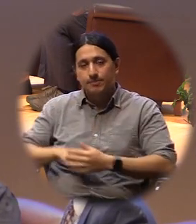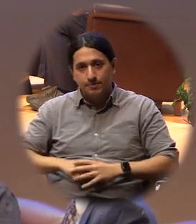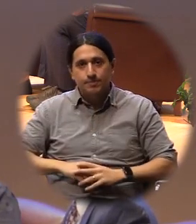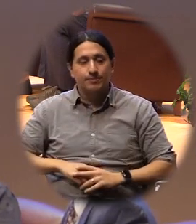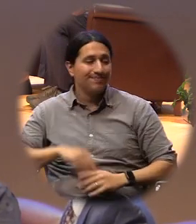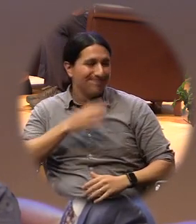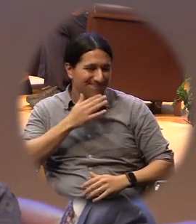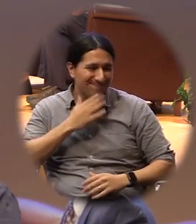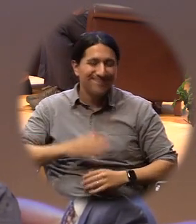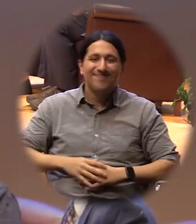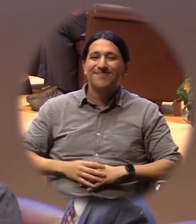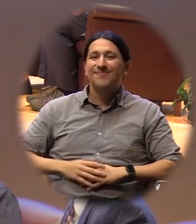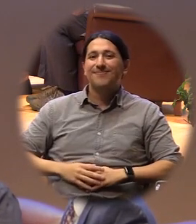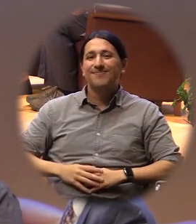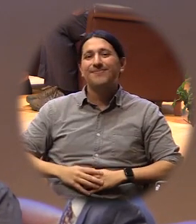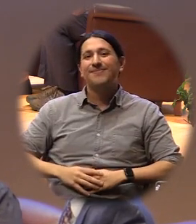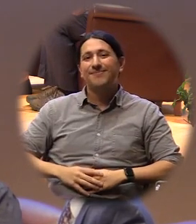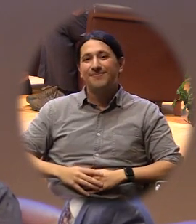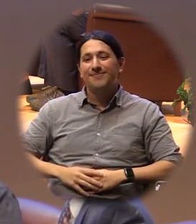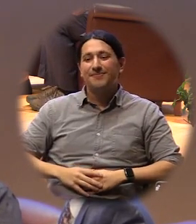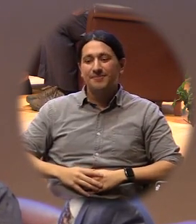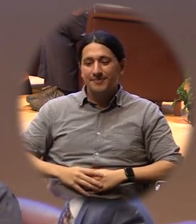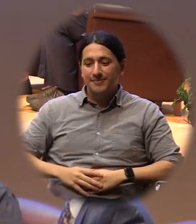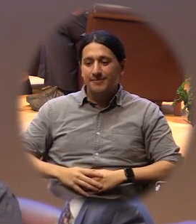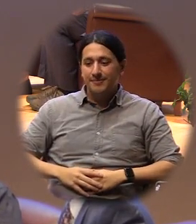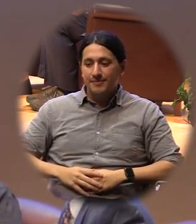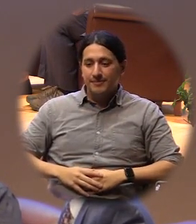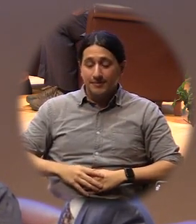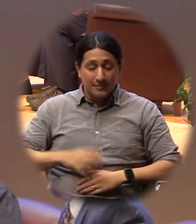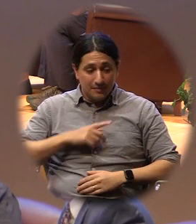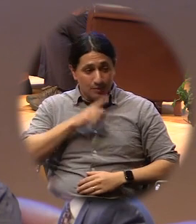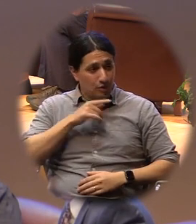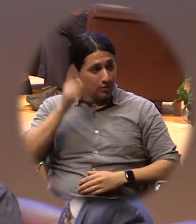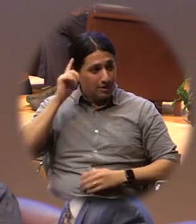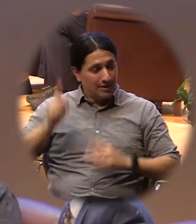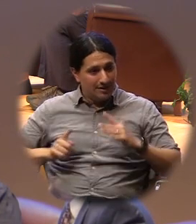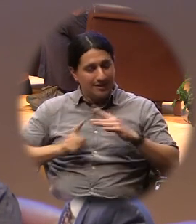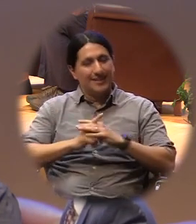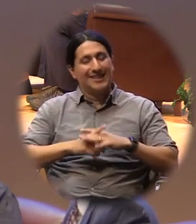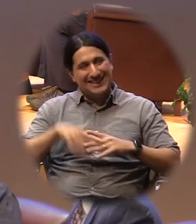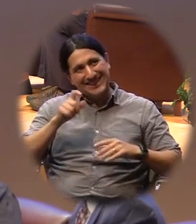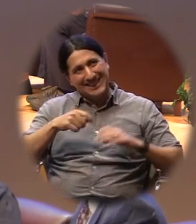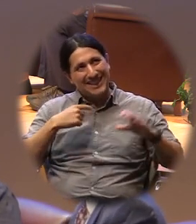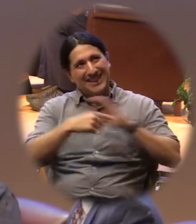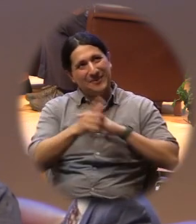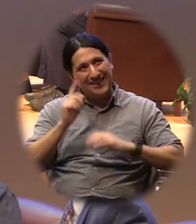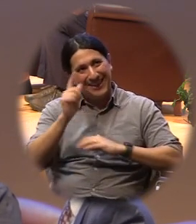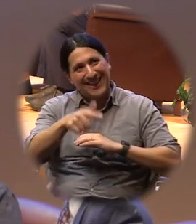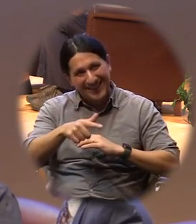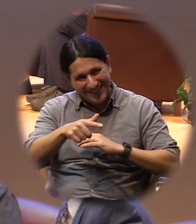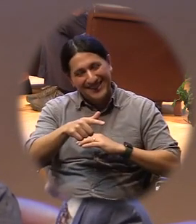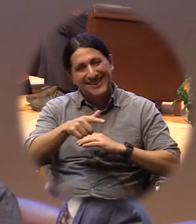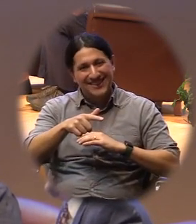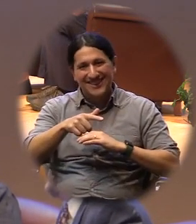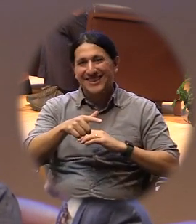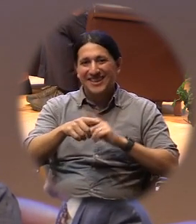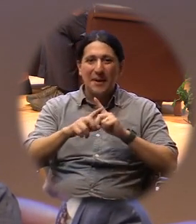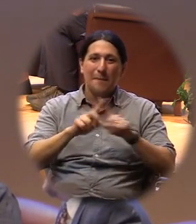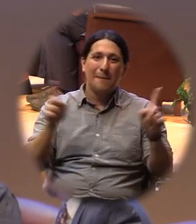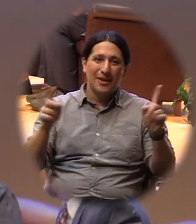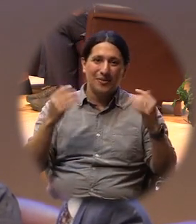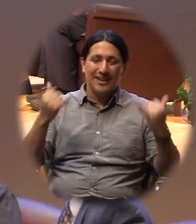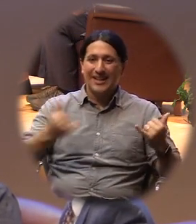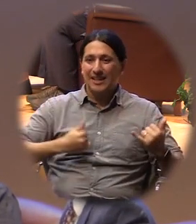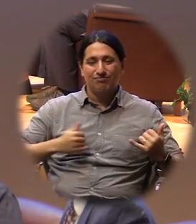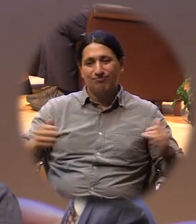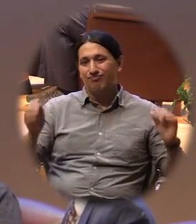thank you and I'll I'm sure I'm going to think of something later and I'll have to email you guys but but right now I'm I'm